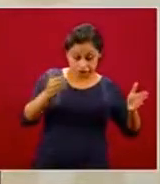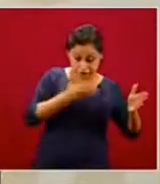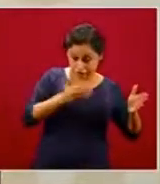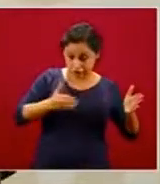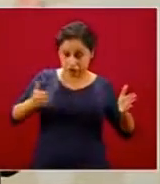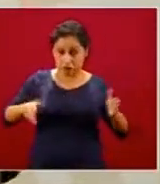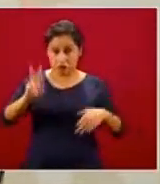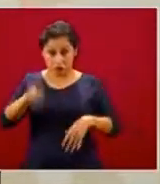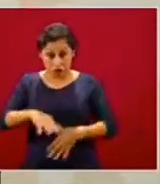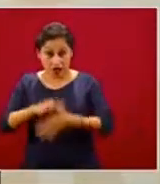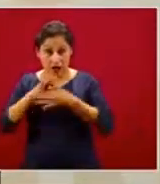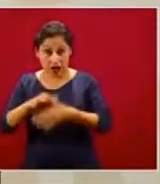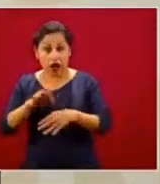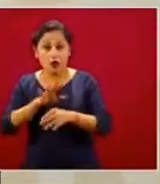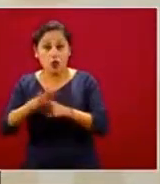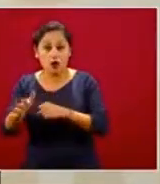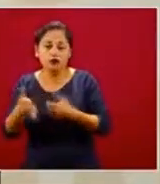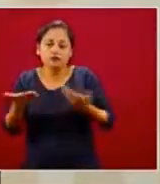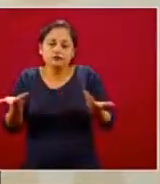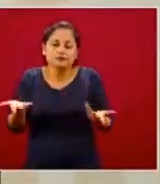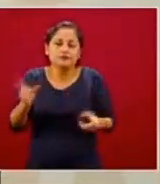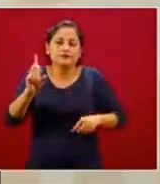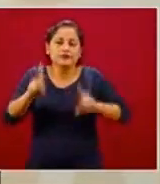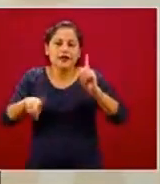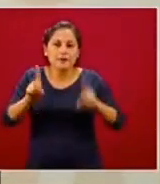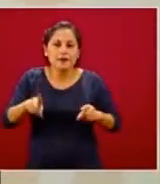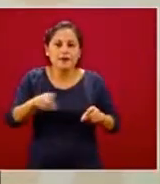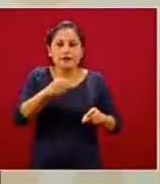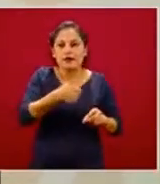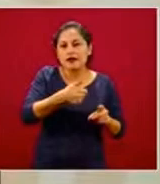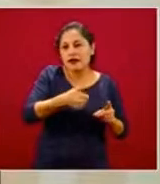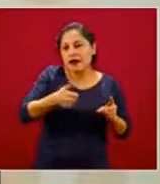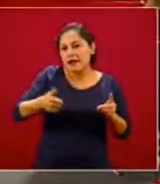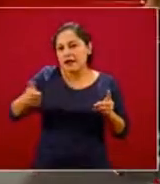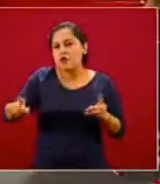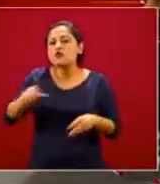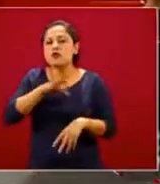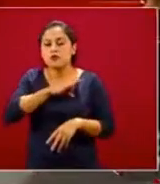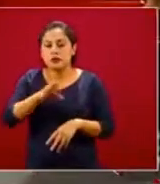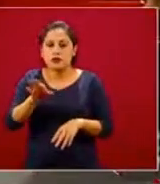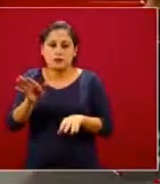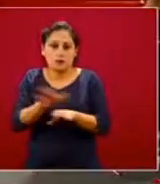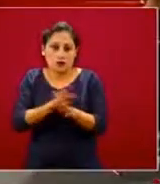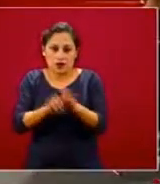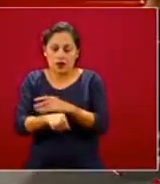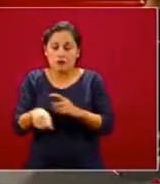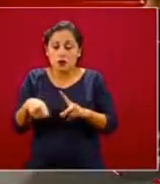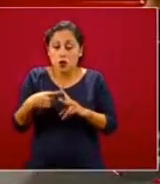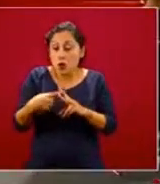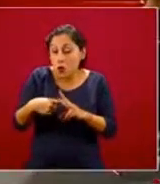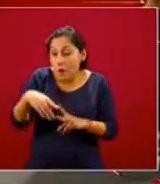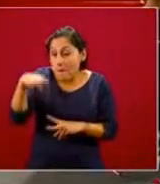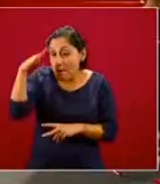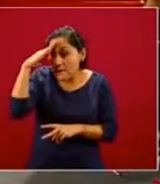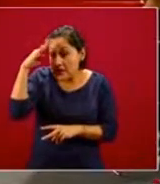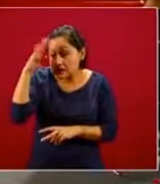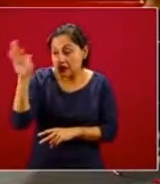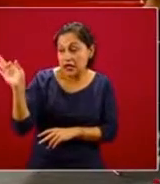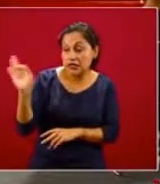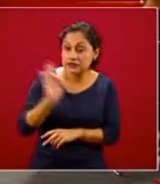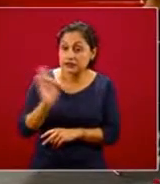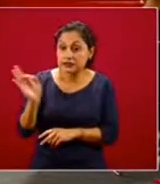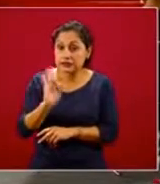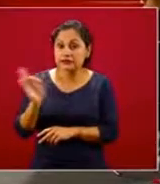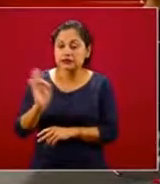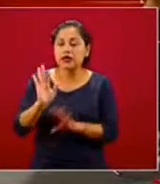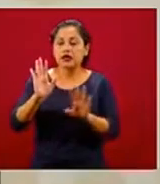what's the real figure? The answer is that they could all be real in different conditions. When you make an estimate, and I know